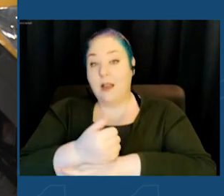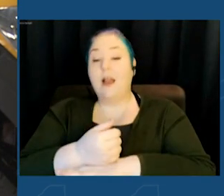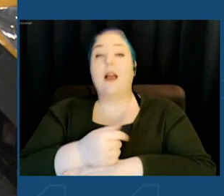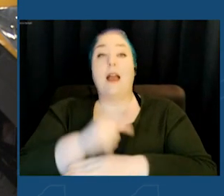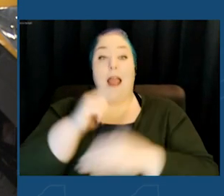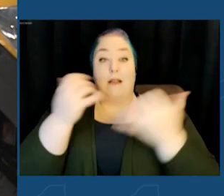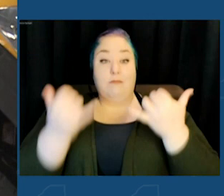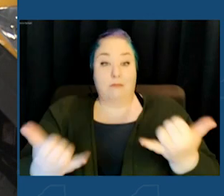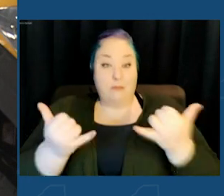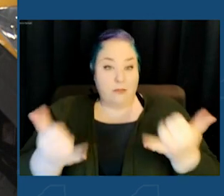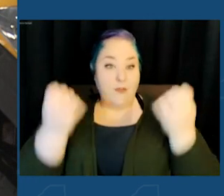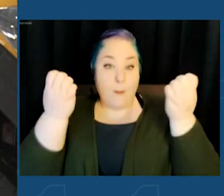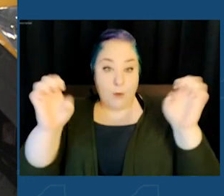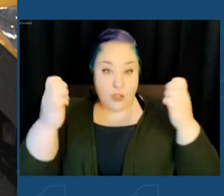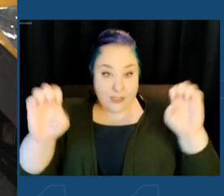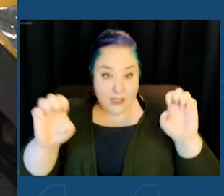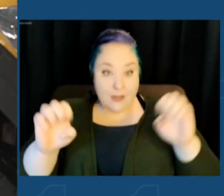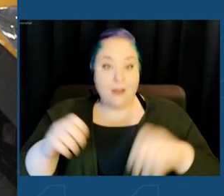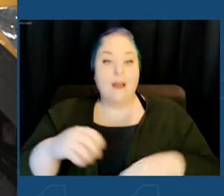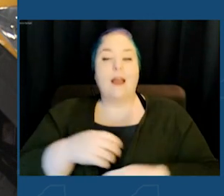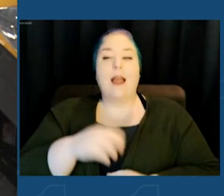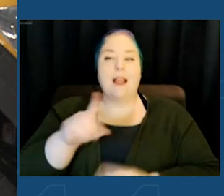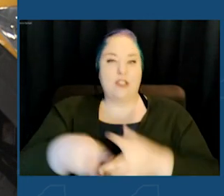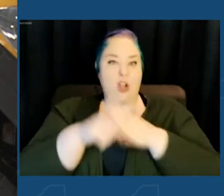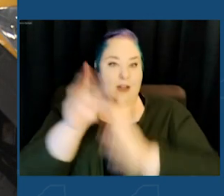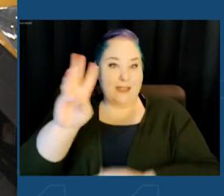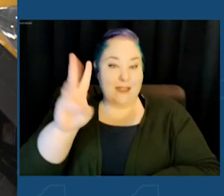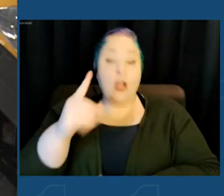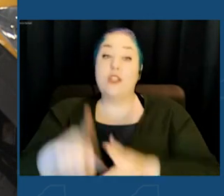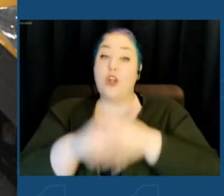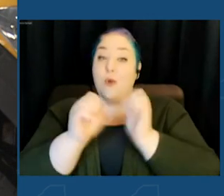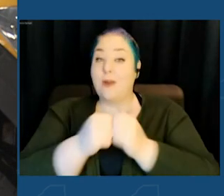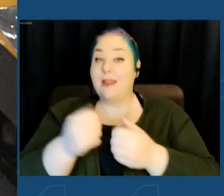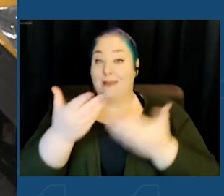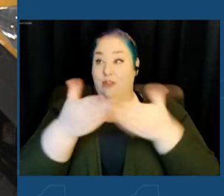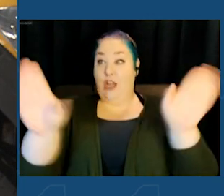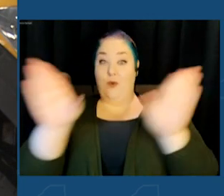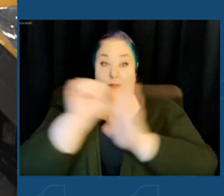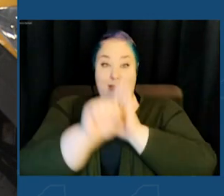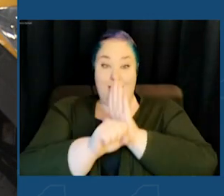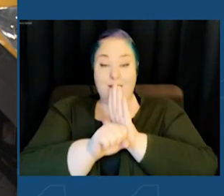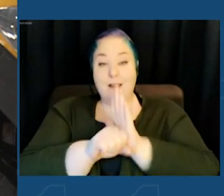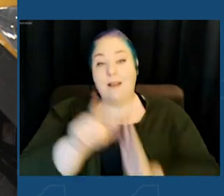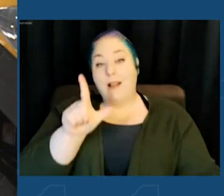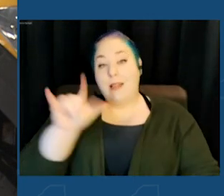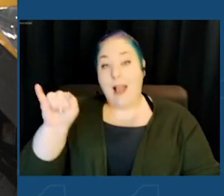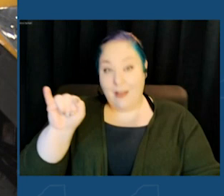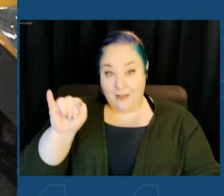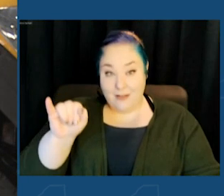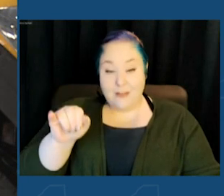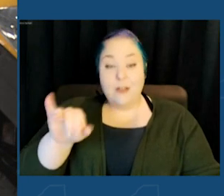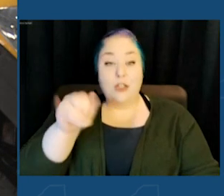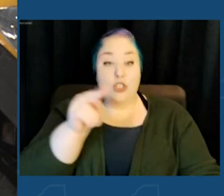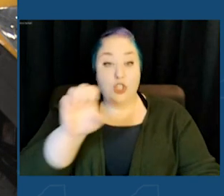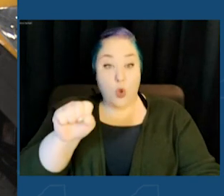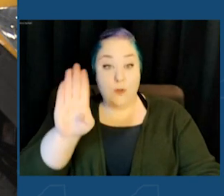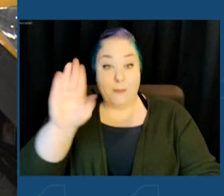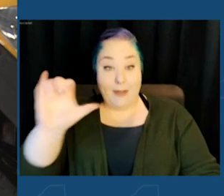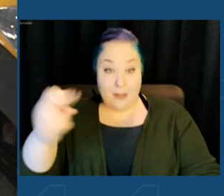and let's just start about with the Statewide picture let's start with Long Island Jones Beach flooding